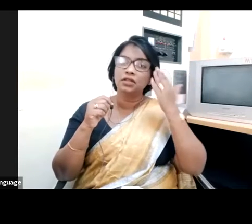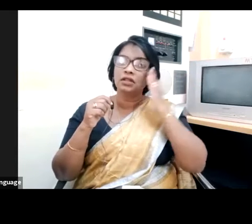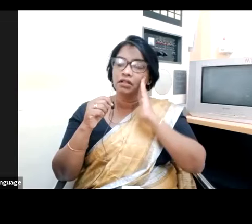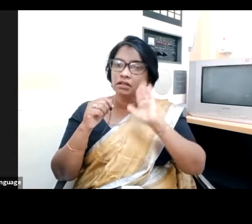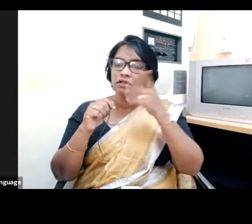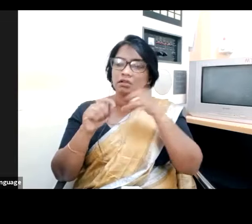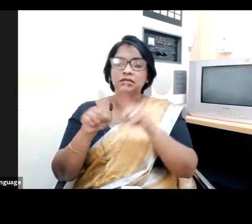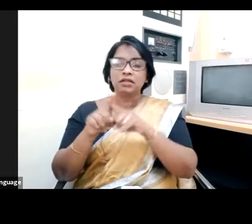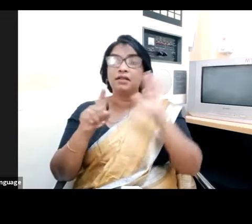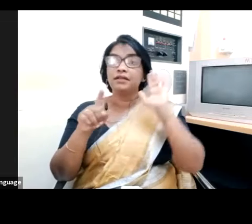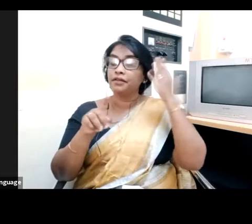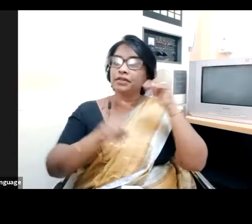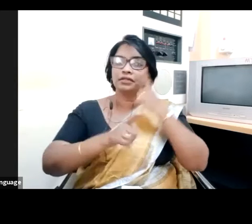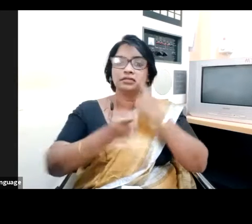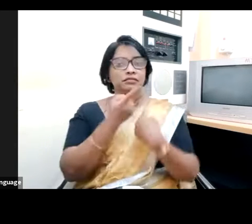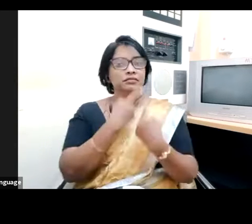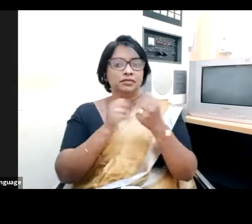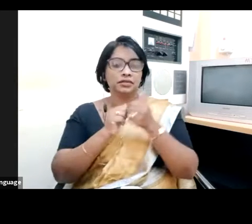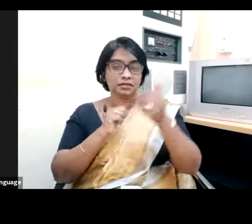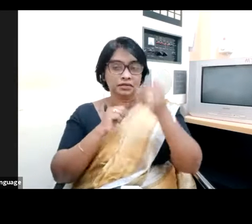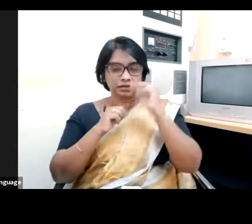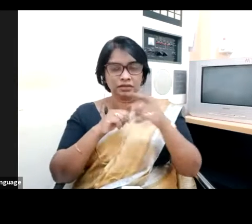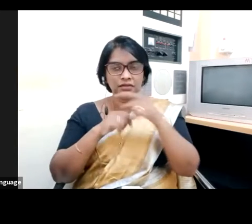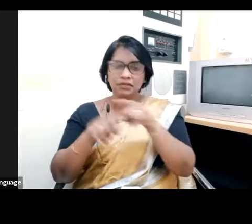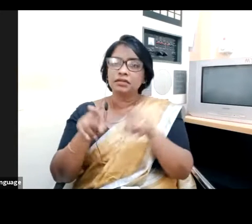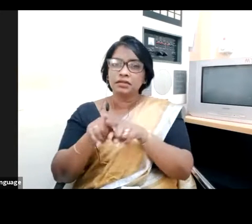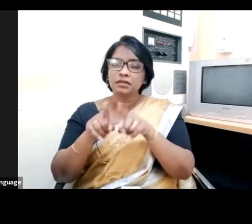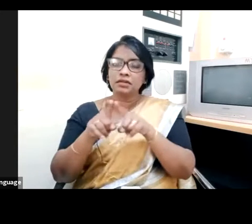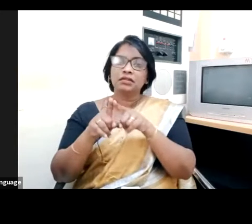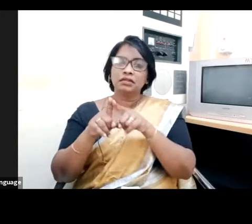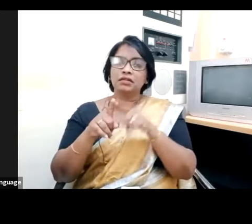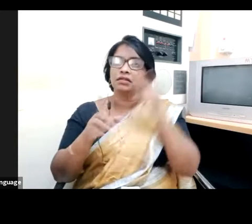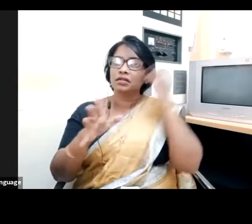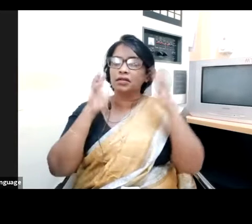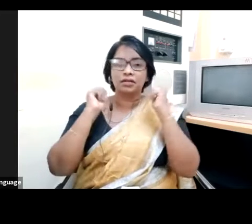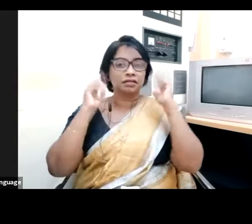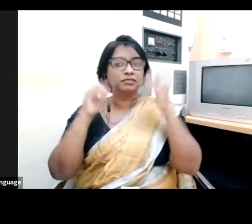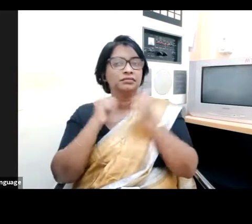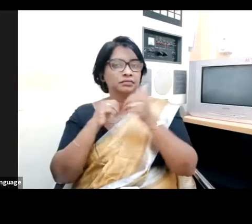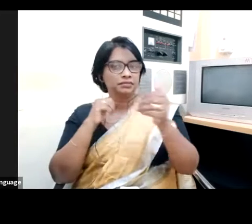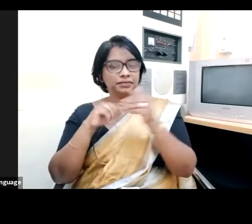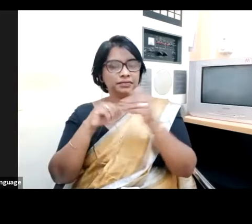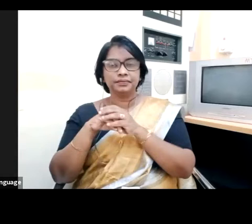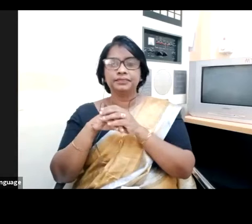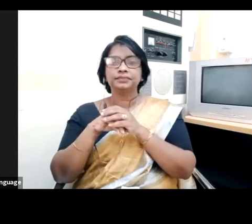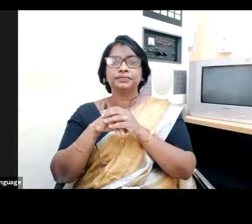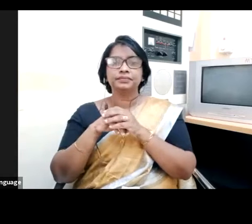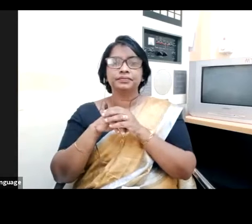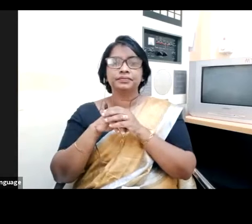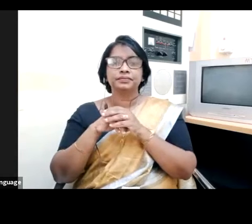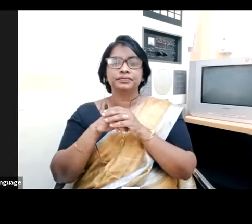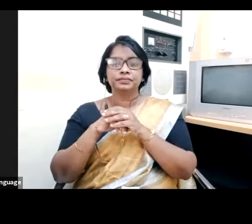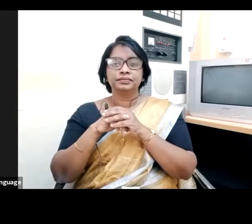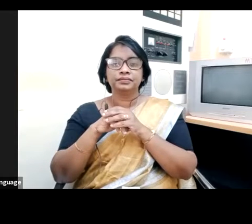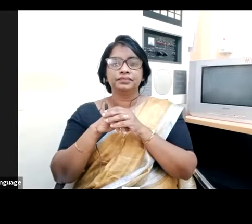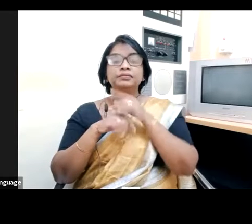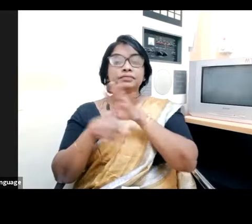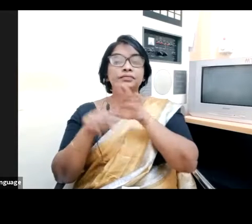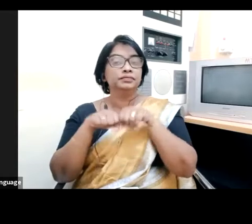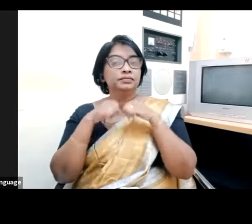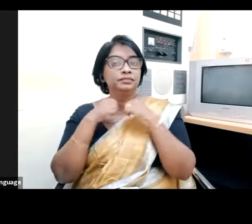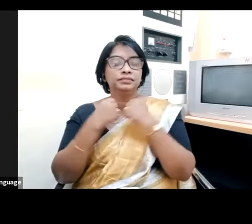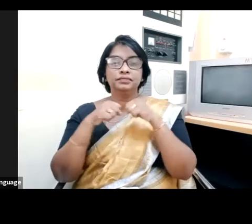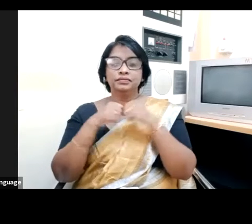climate science. And SBTi companies are delivering, which is the good news. A recent analysis found that businesses setting